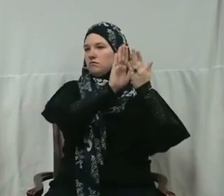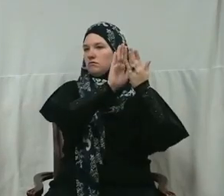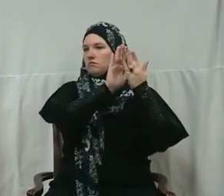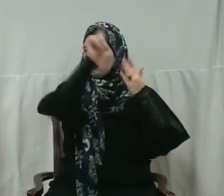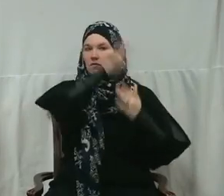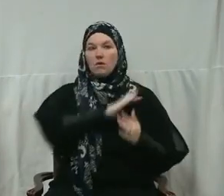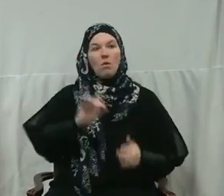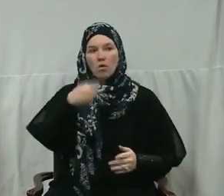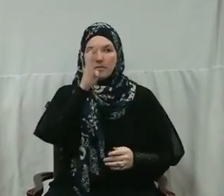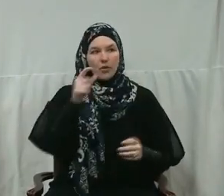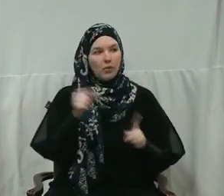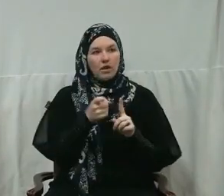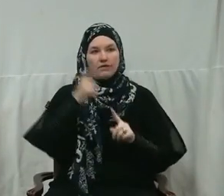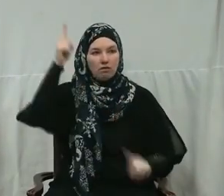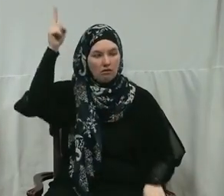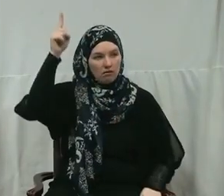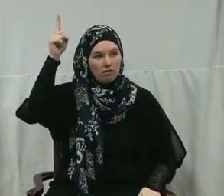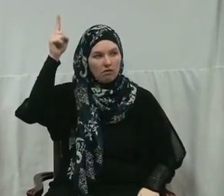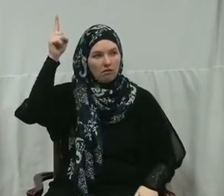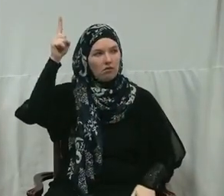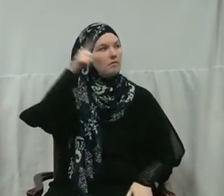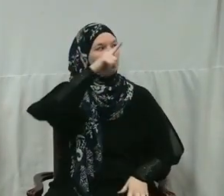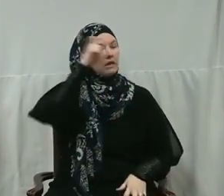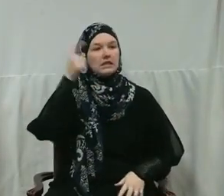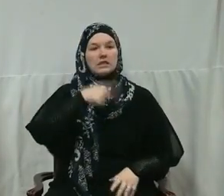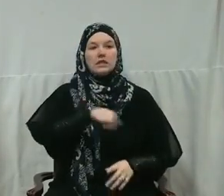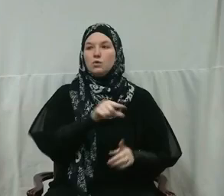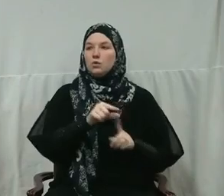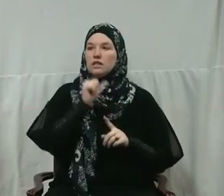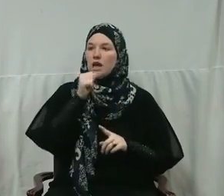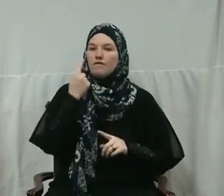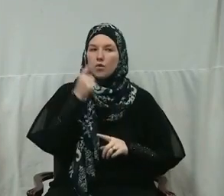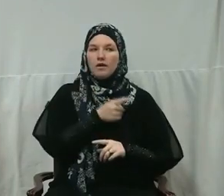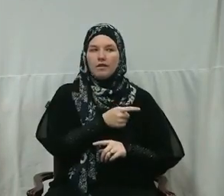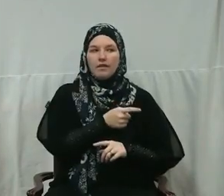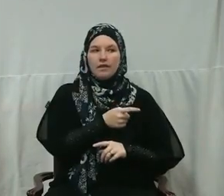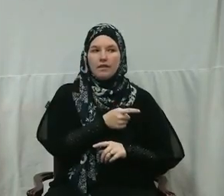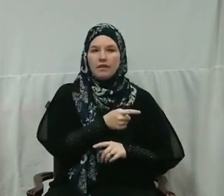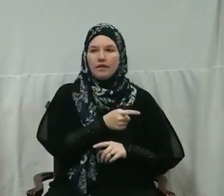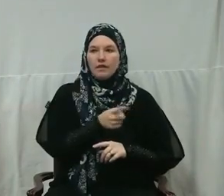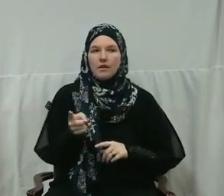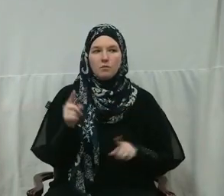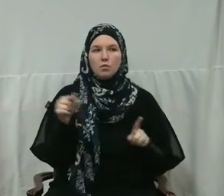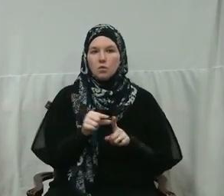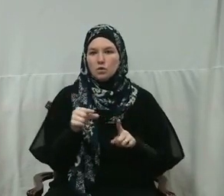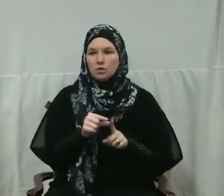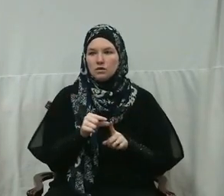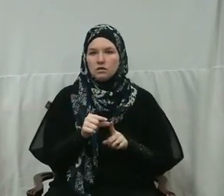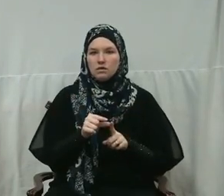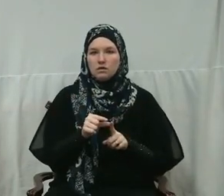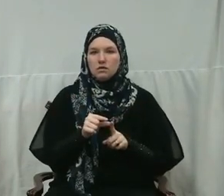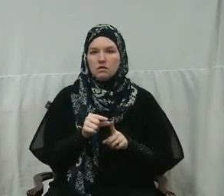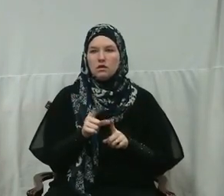words of Allah subhanahu wa ta'ala. Because these were not for them words. Those